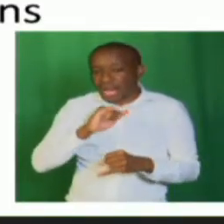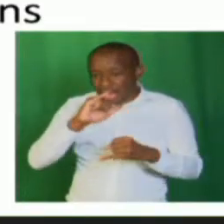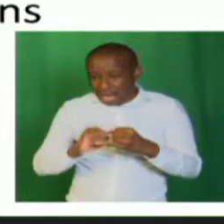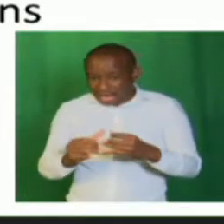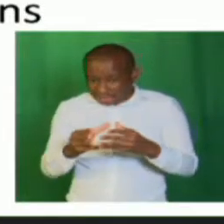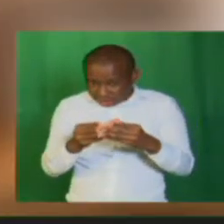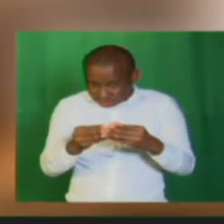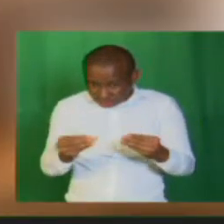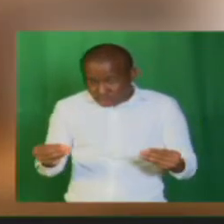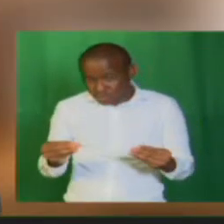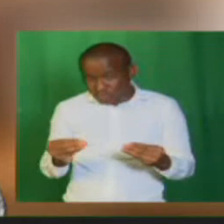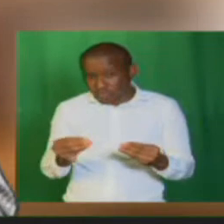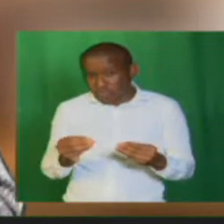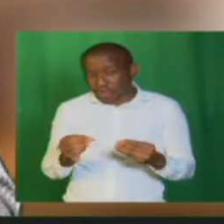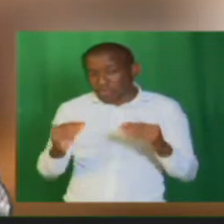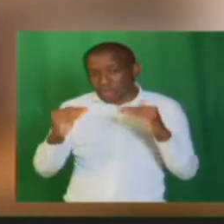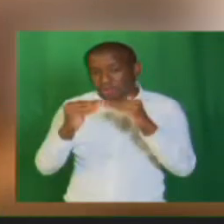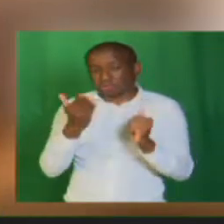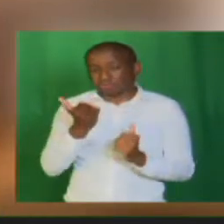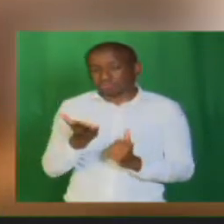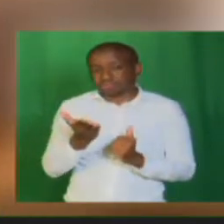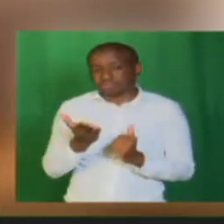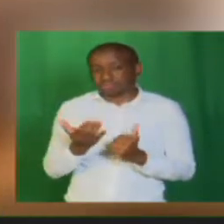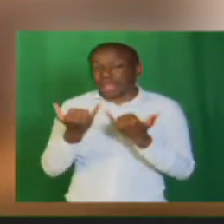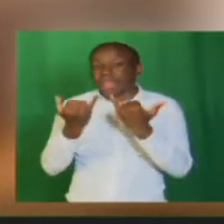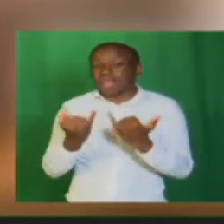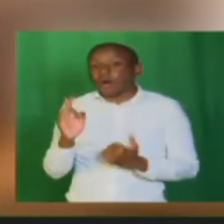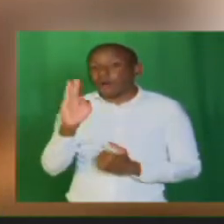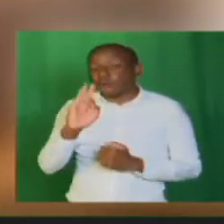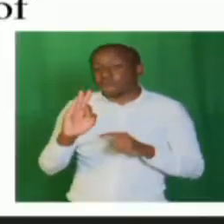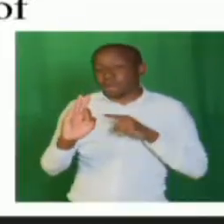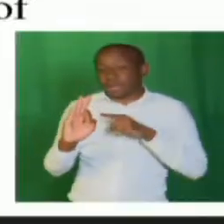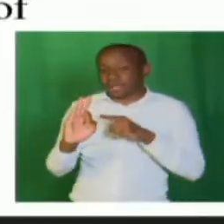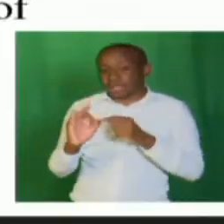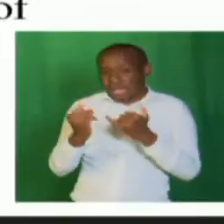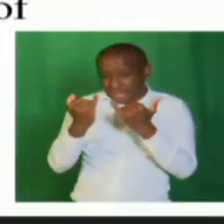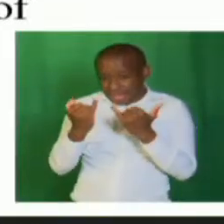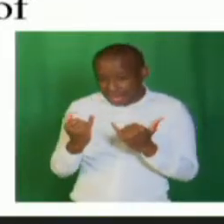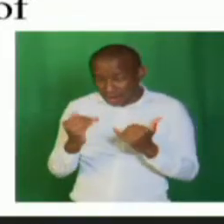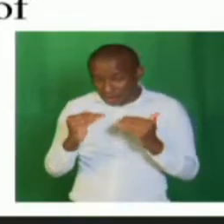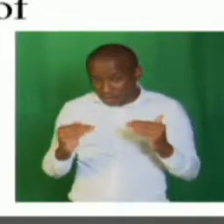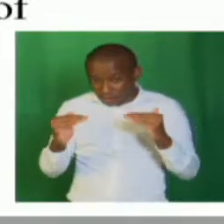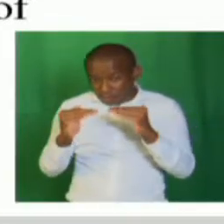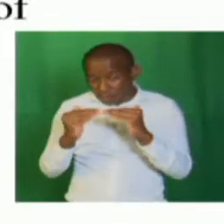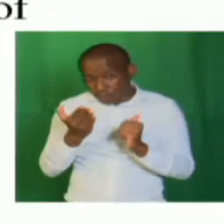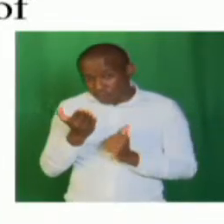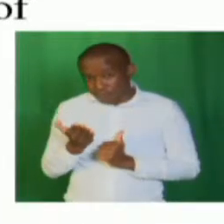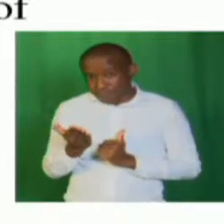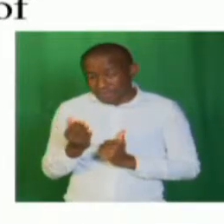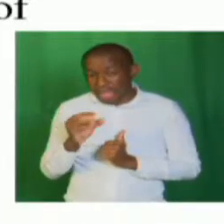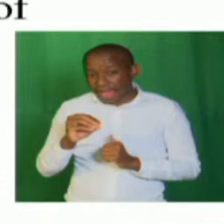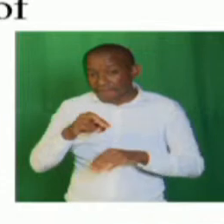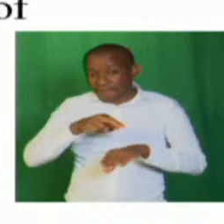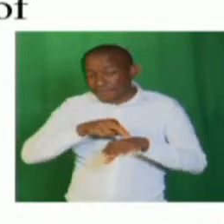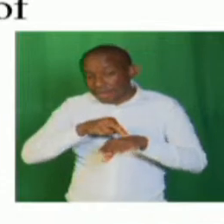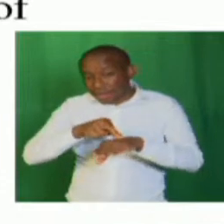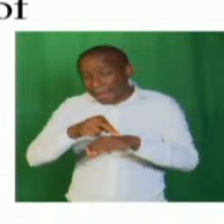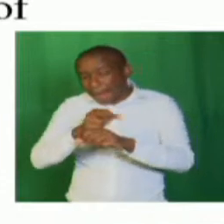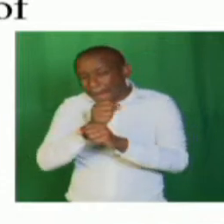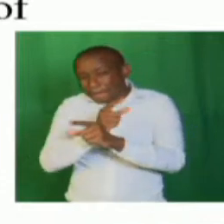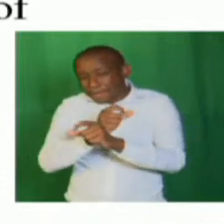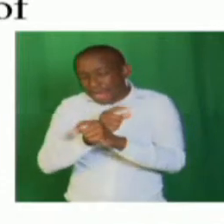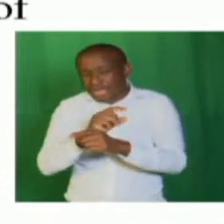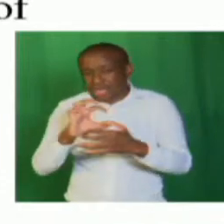equations. And then functions, these are expressions that that represent a special